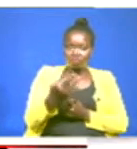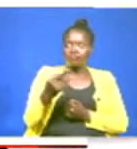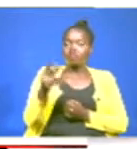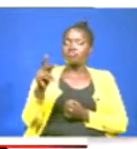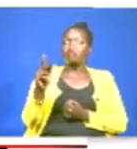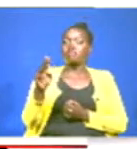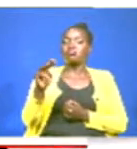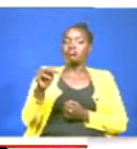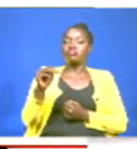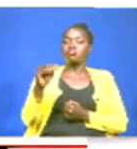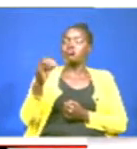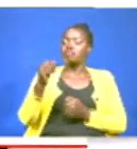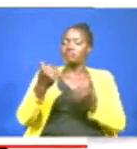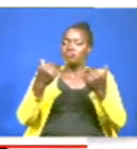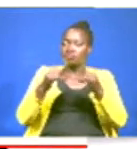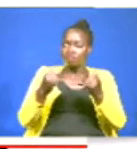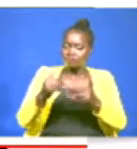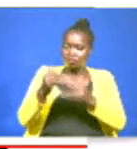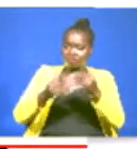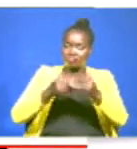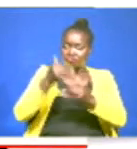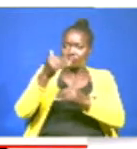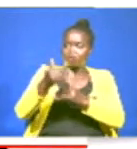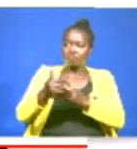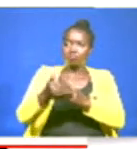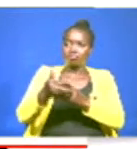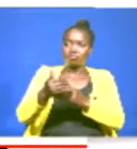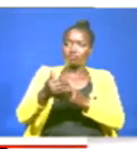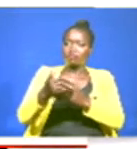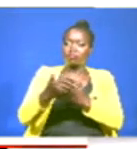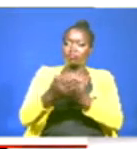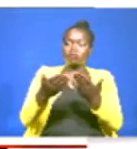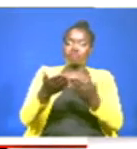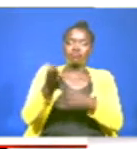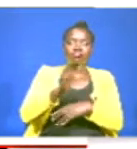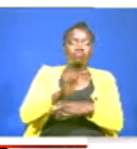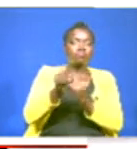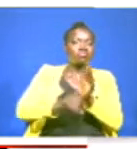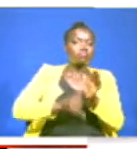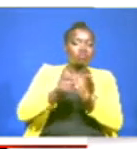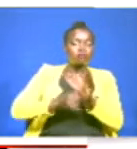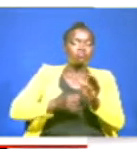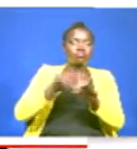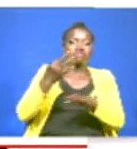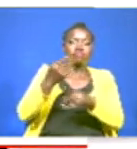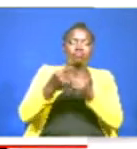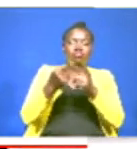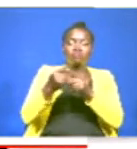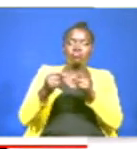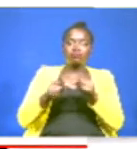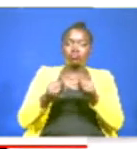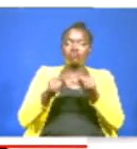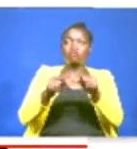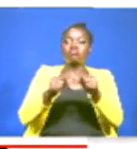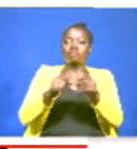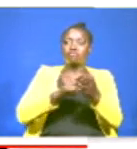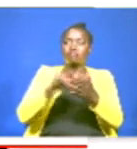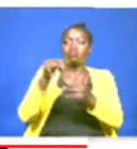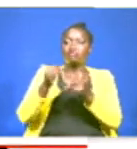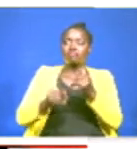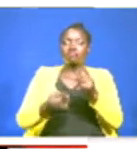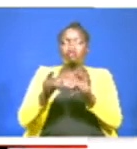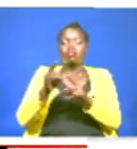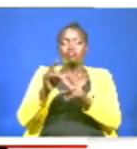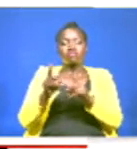The iconic Kenyan leg of the World Rally Championship will return to Naivasha for the third year running on the weekend of June 22nd